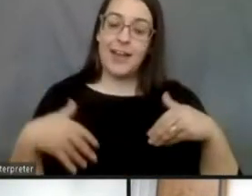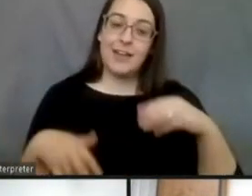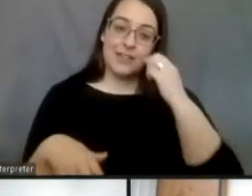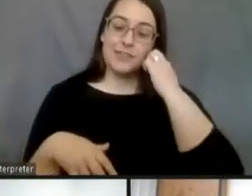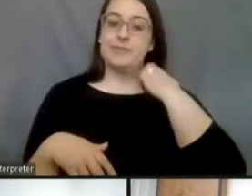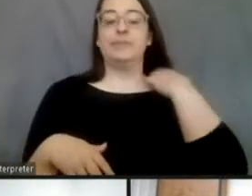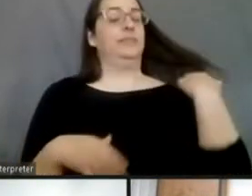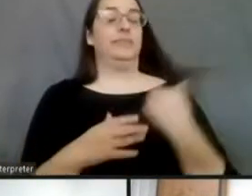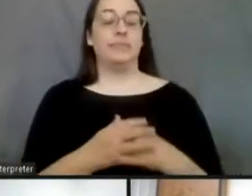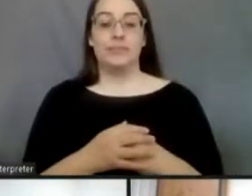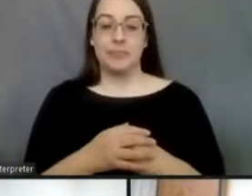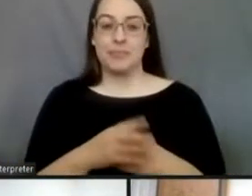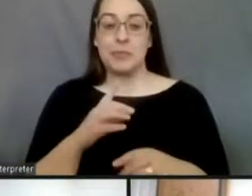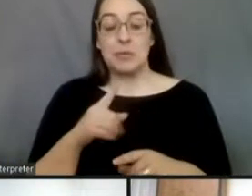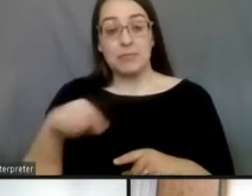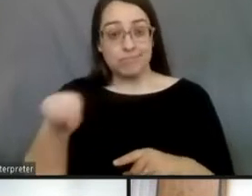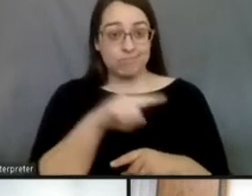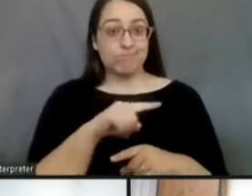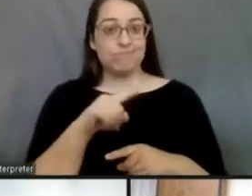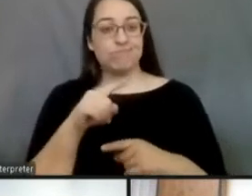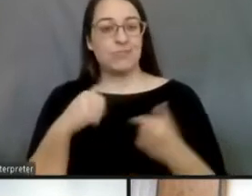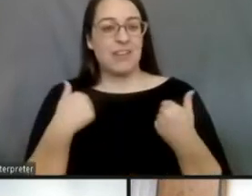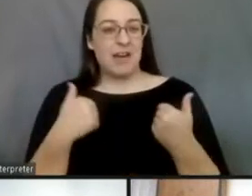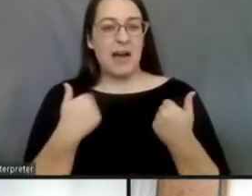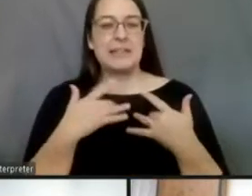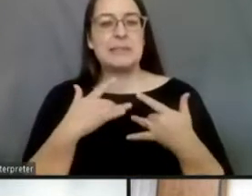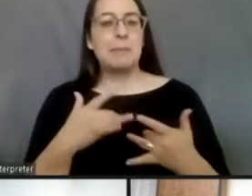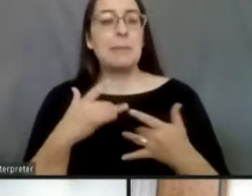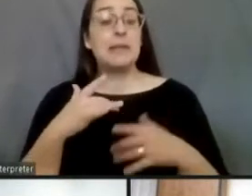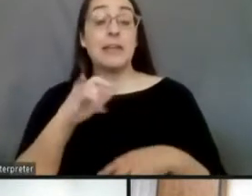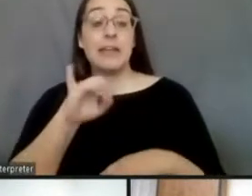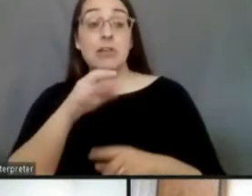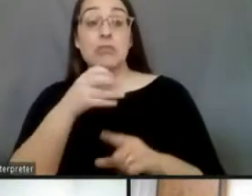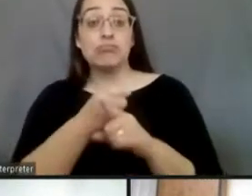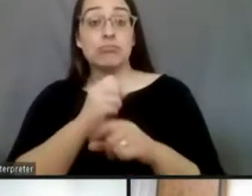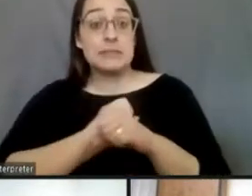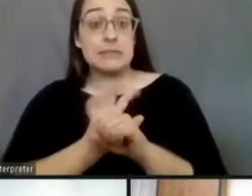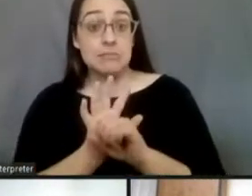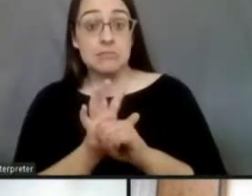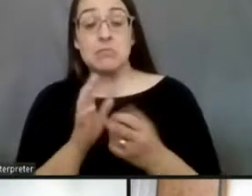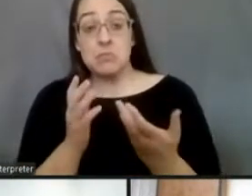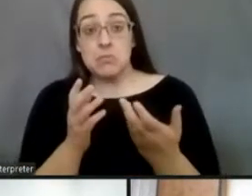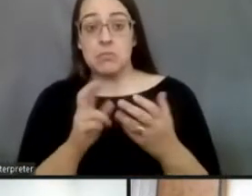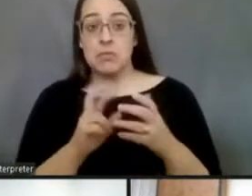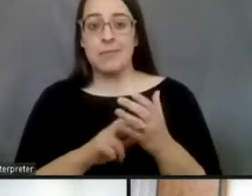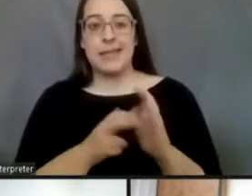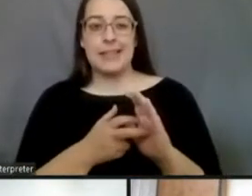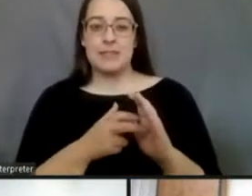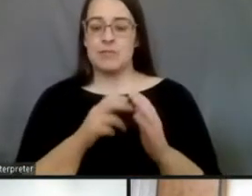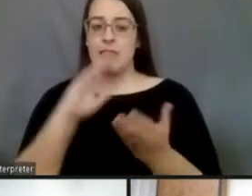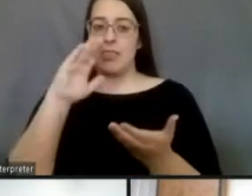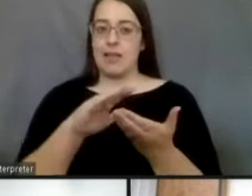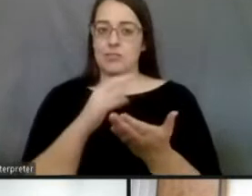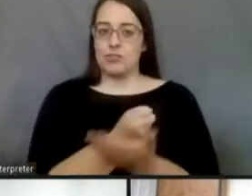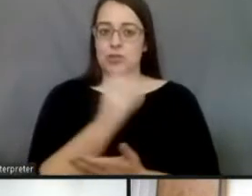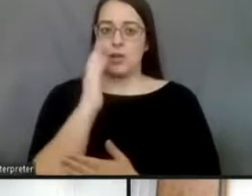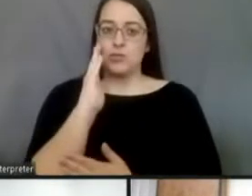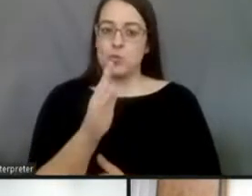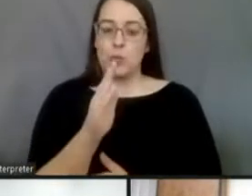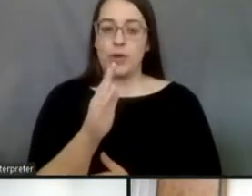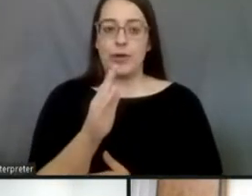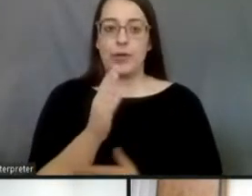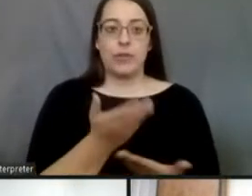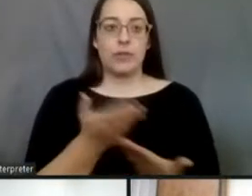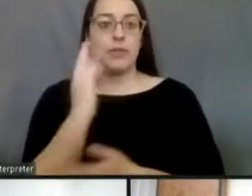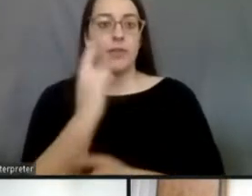part, lower risk for having complications of COVID, but not zero risk. Let's remember that. And certainly not zero risk to